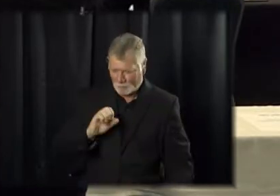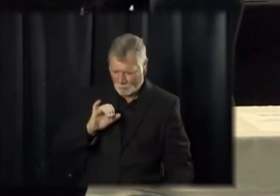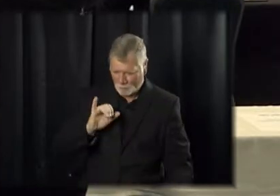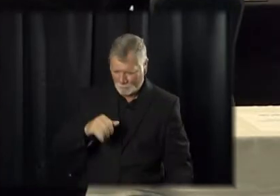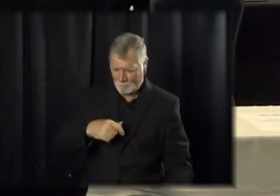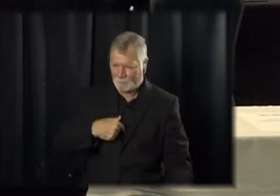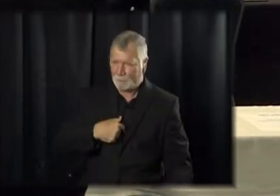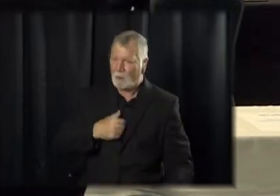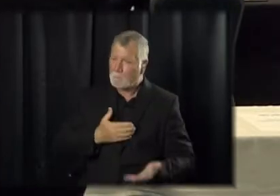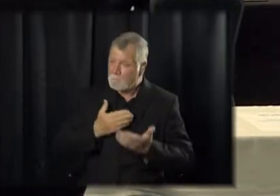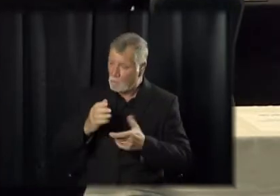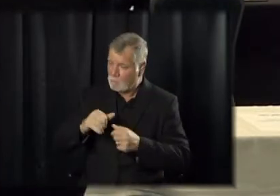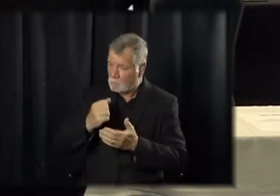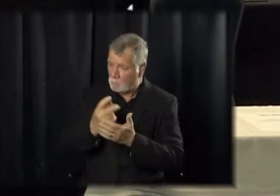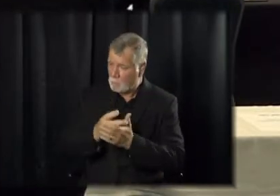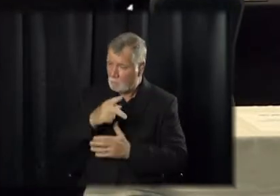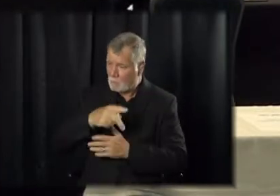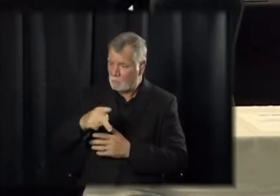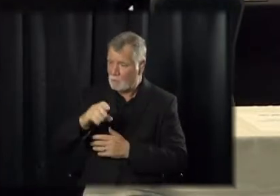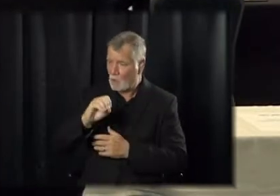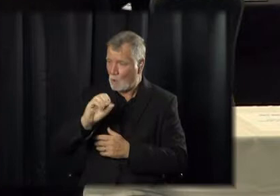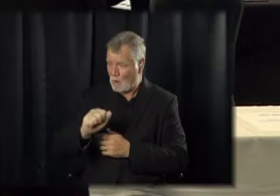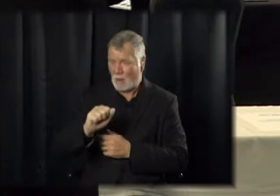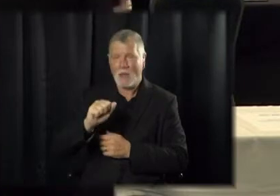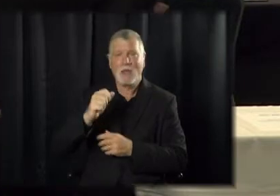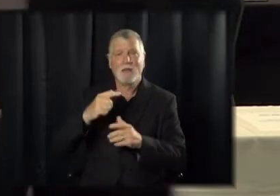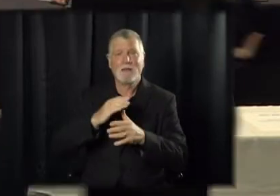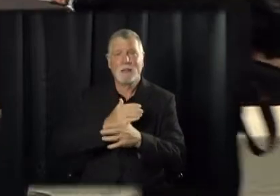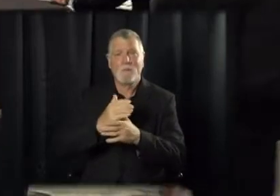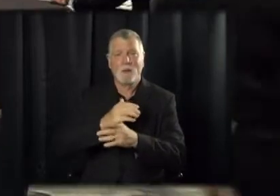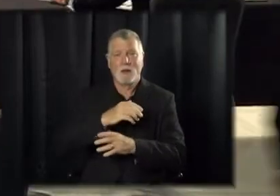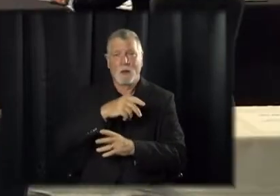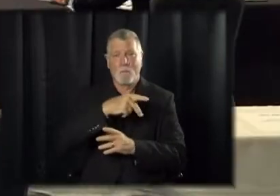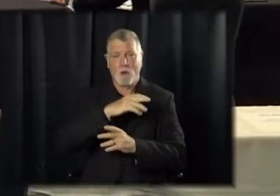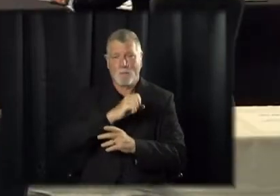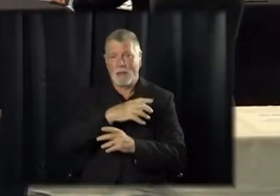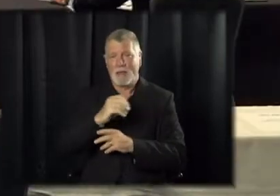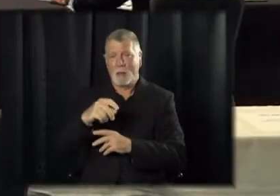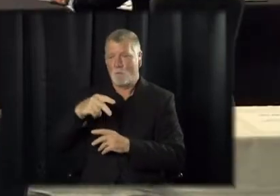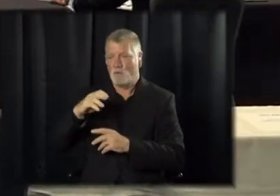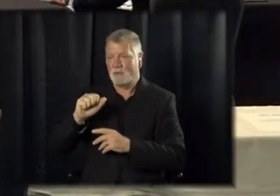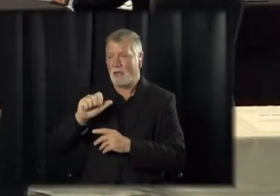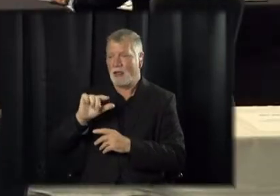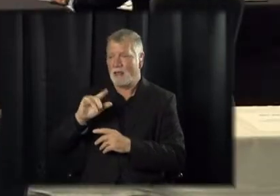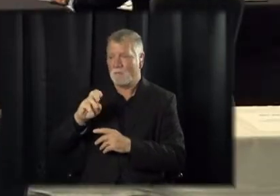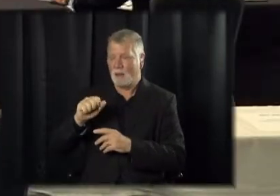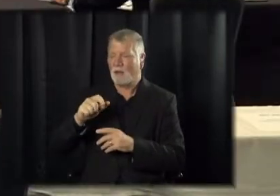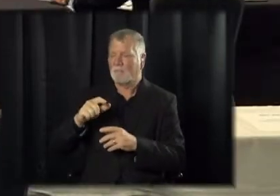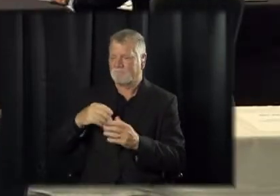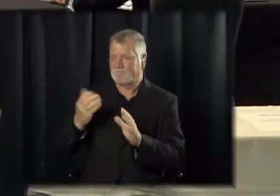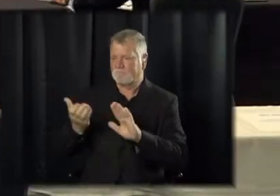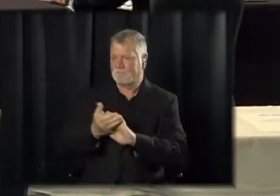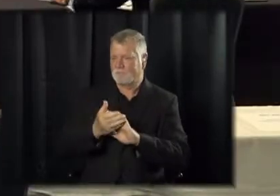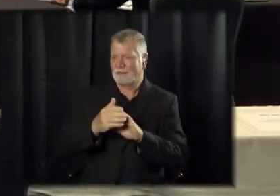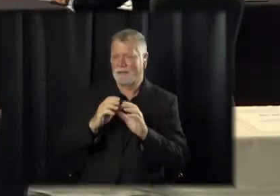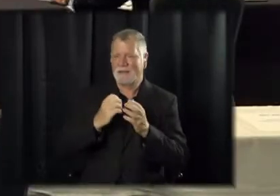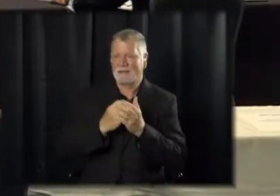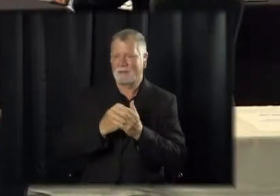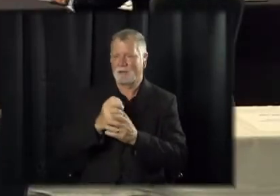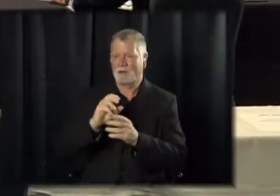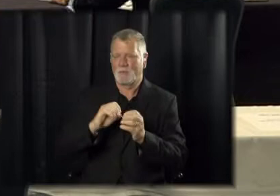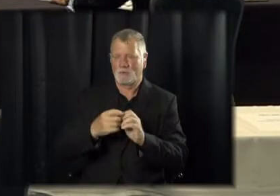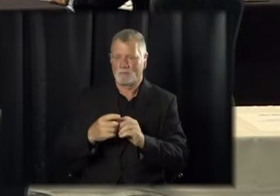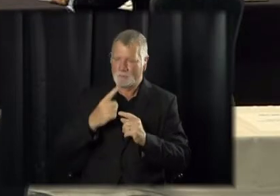I move that we approve the PPOA contract between Prepa and Punta Lima as attached as Exhibit 2. I'll second that